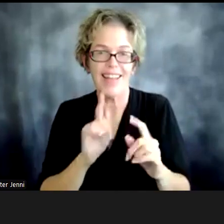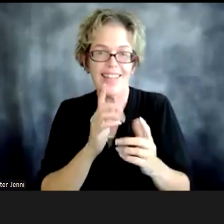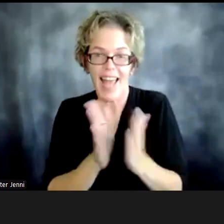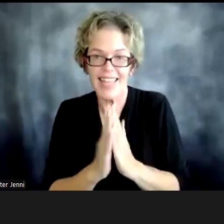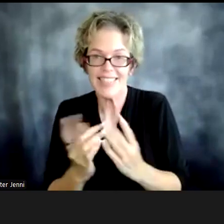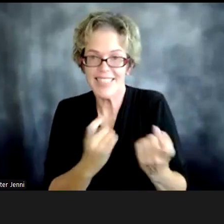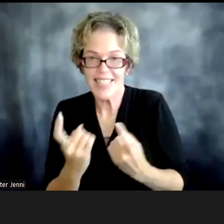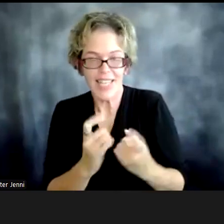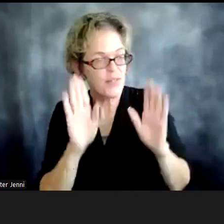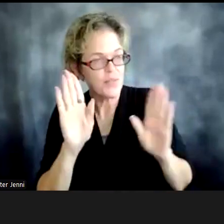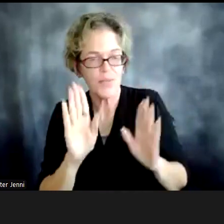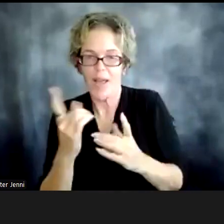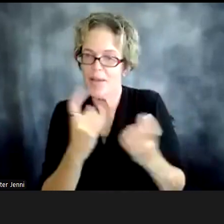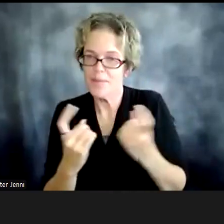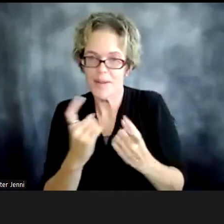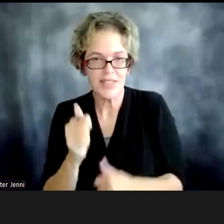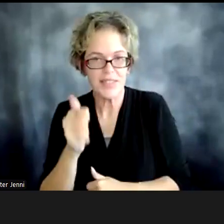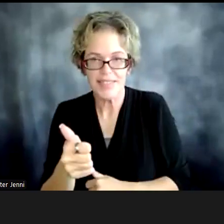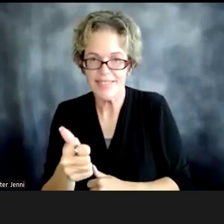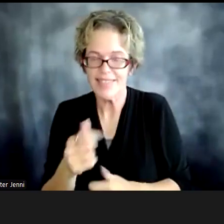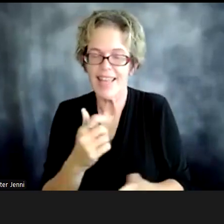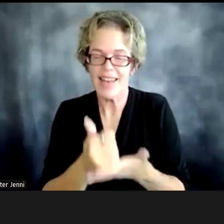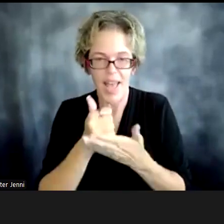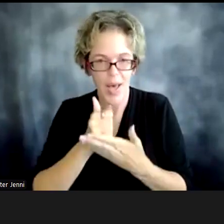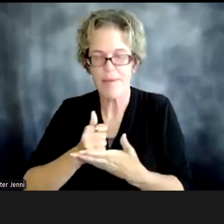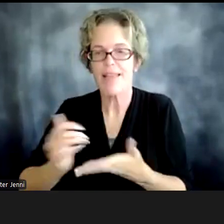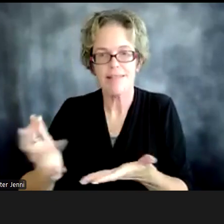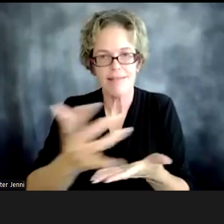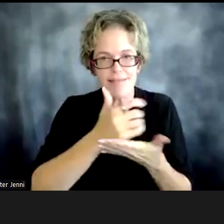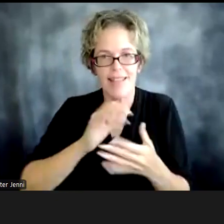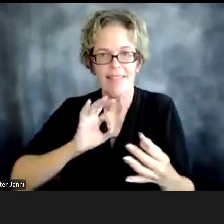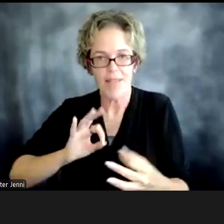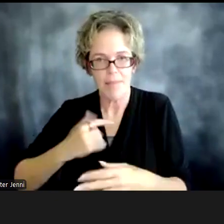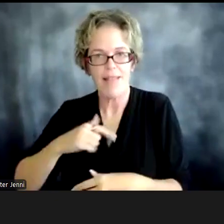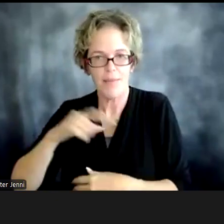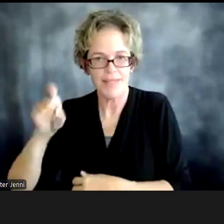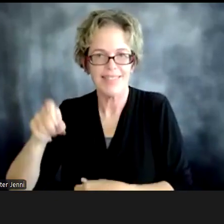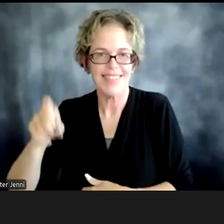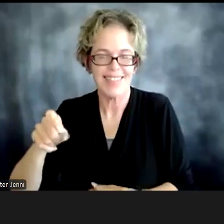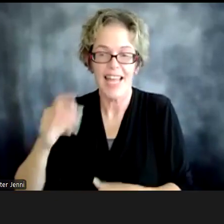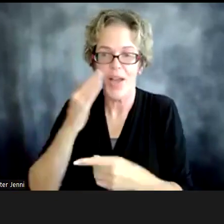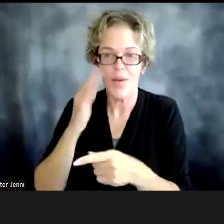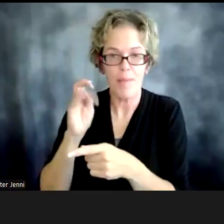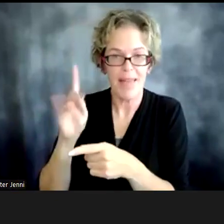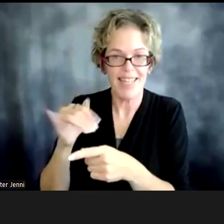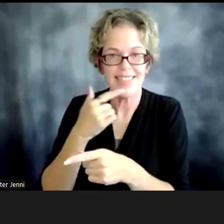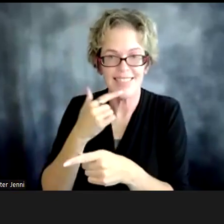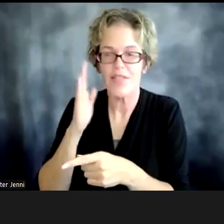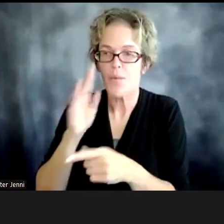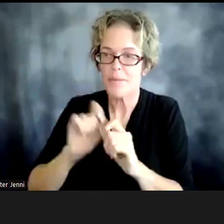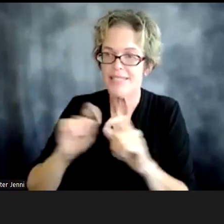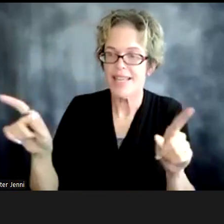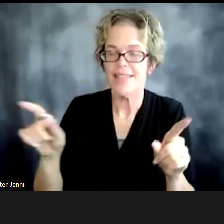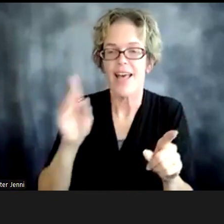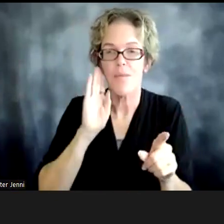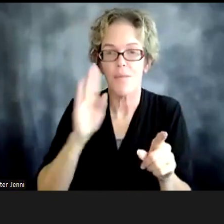asking some really great questions and helping us get the feedback that we were looking for. So I know Becky said that this is going to get sent out and there'll be an